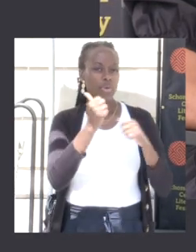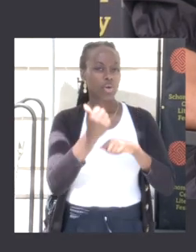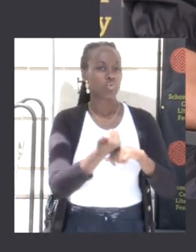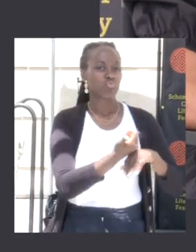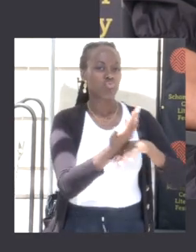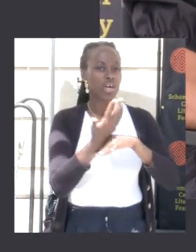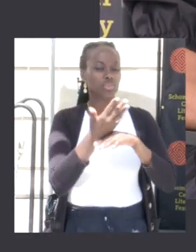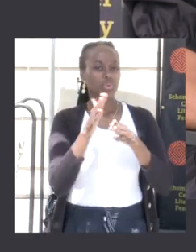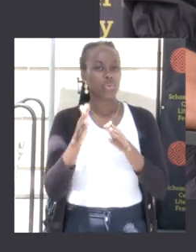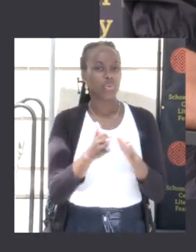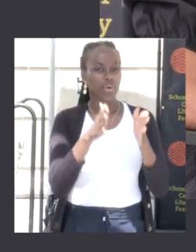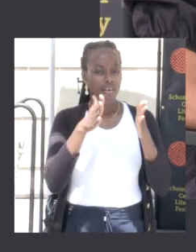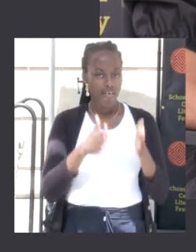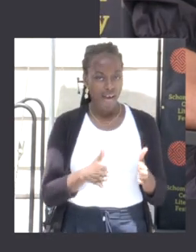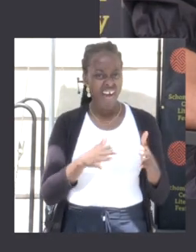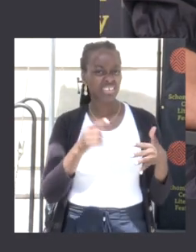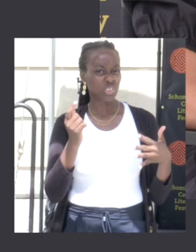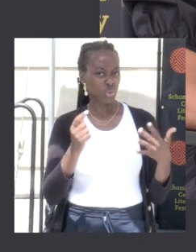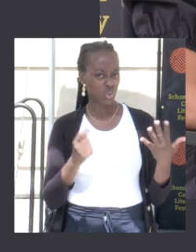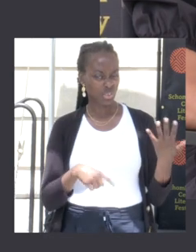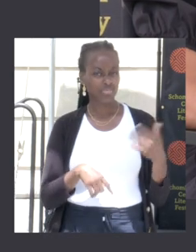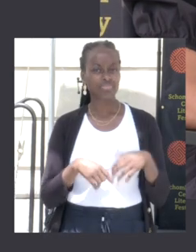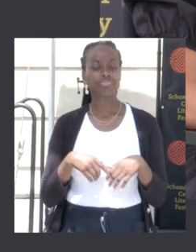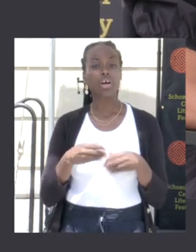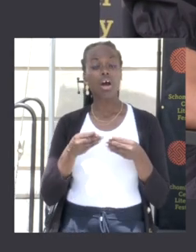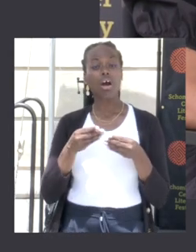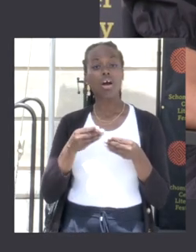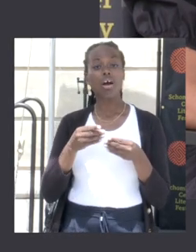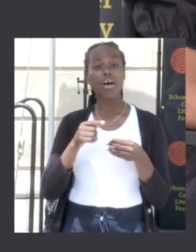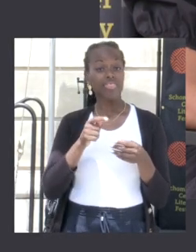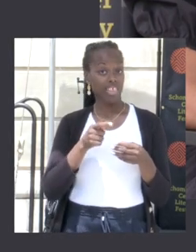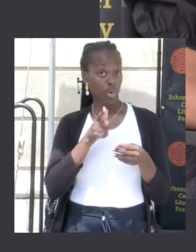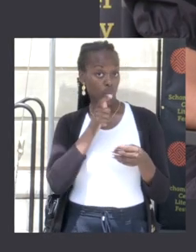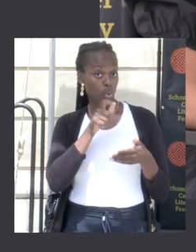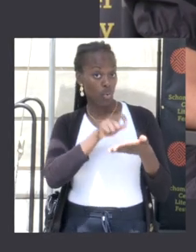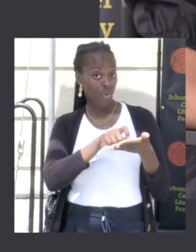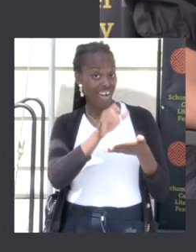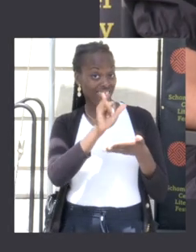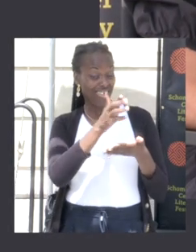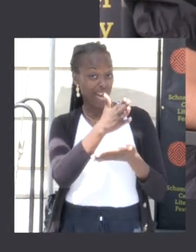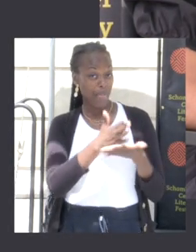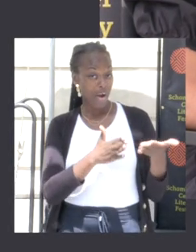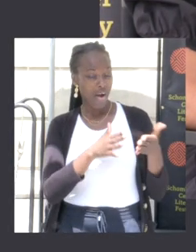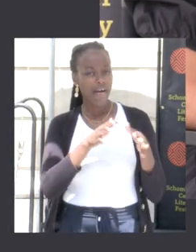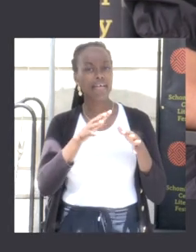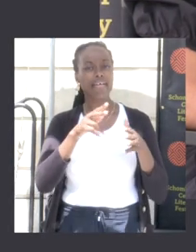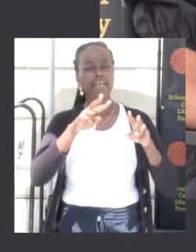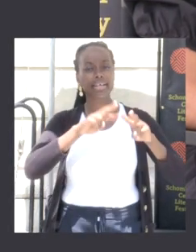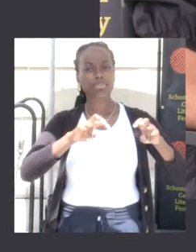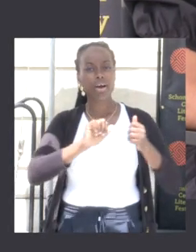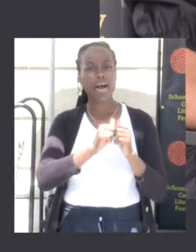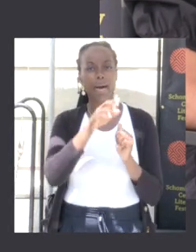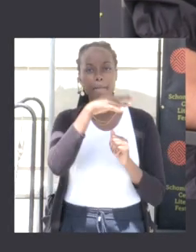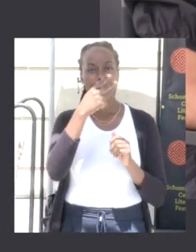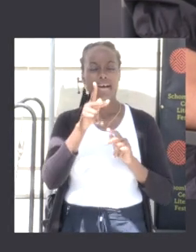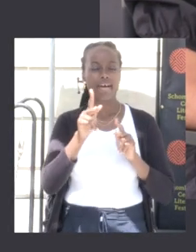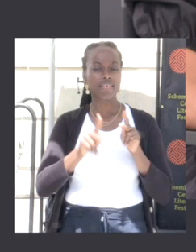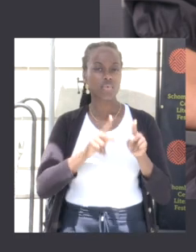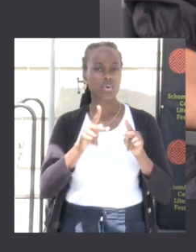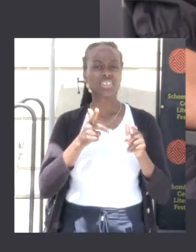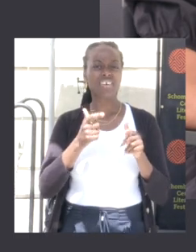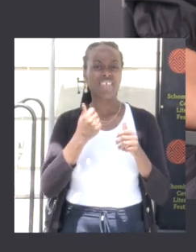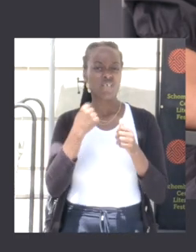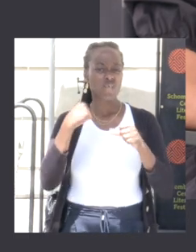Georgia Gilmore, our contributors Monica White, Charlene Carruthers, and Psyche Williams-Forsum explore how Black folks fought for life and